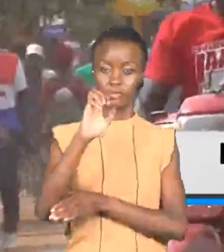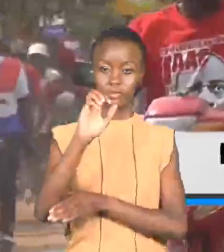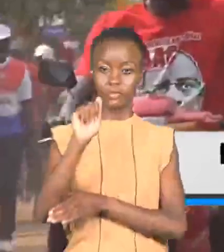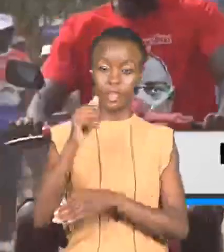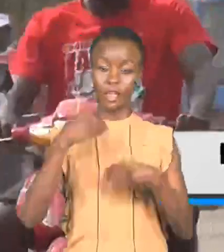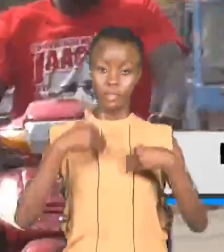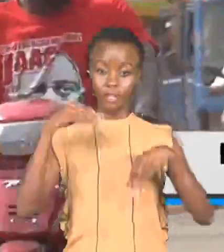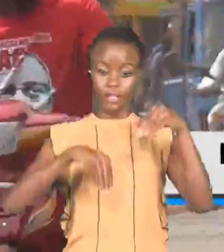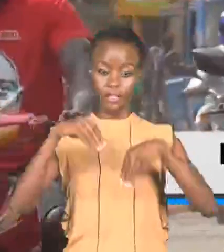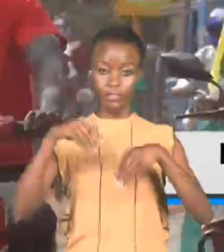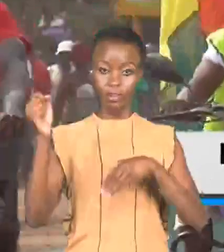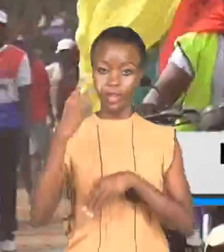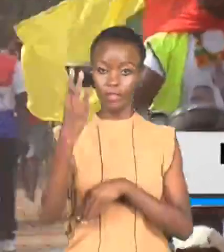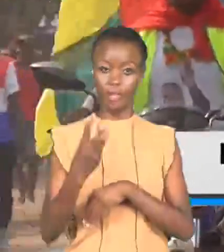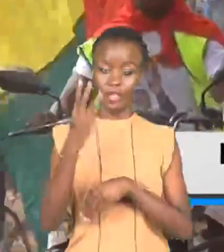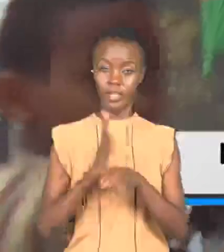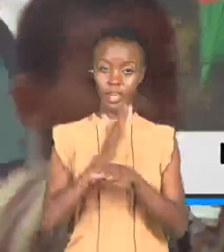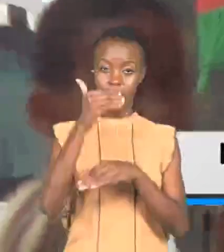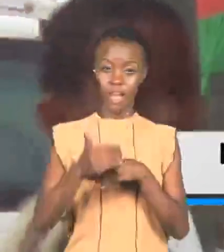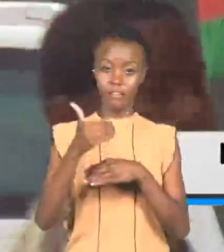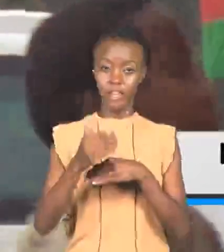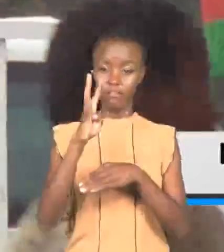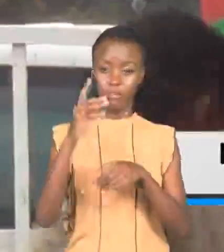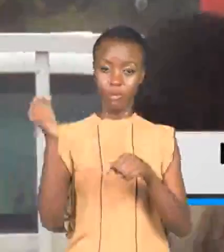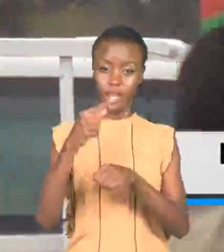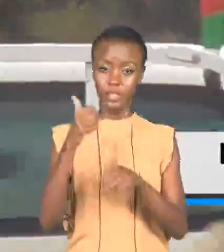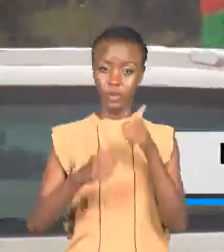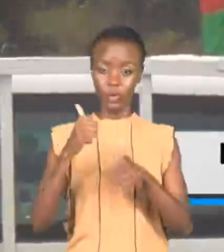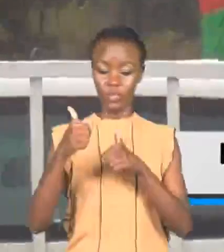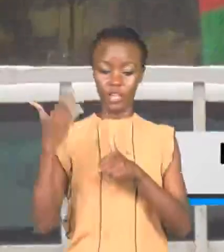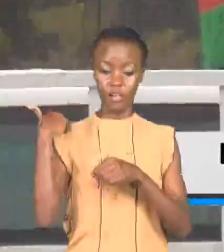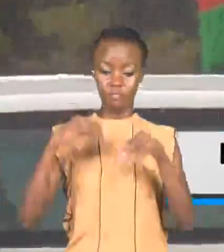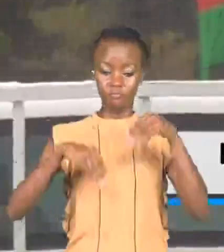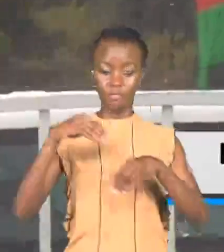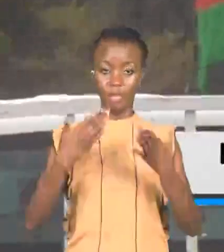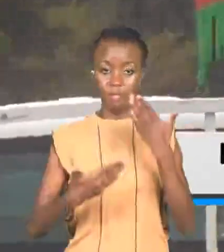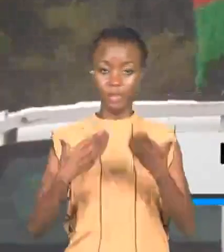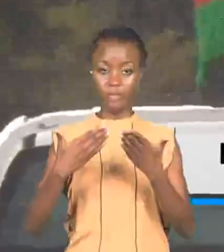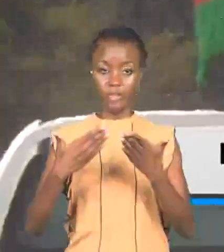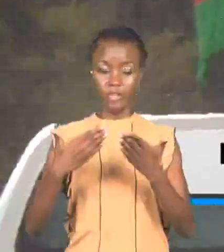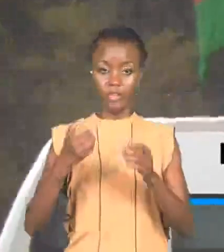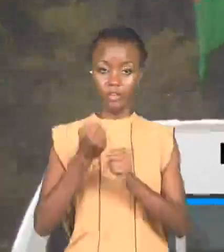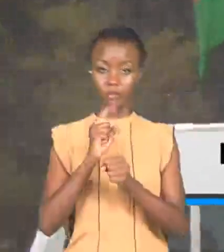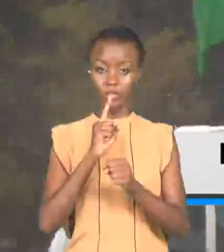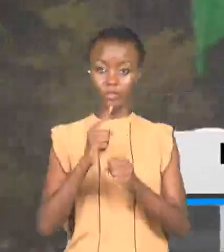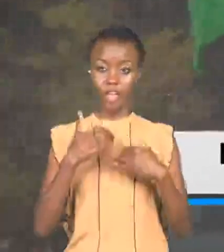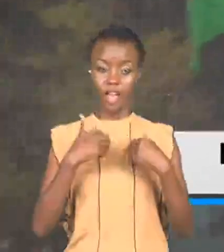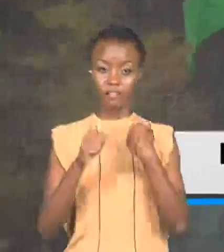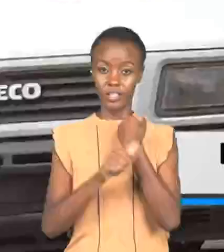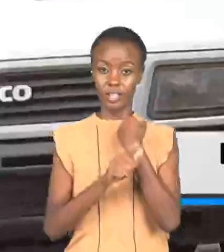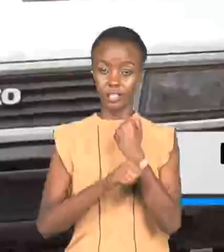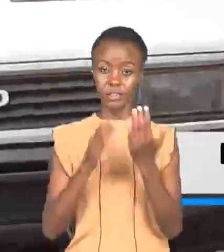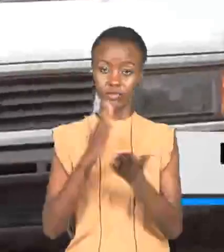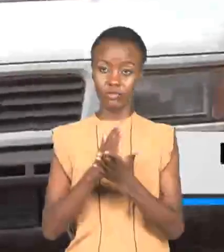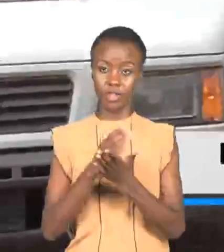in March, 4 months after a vote was originally scheduled, in an attempt to defuse a long-running crisis. The